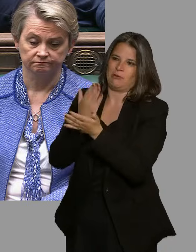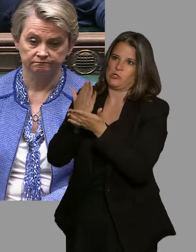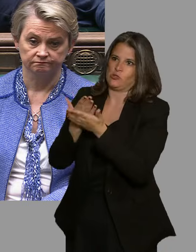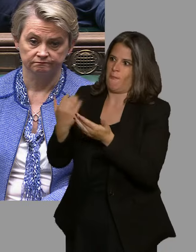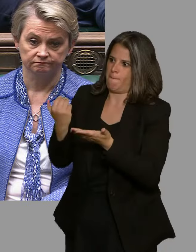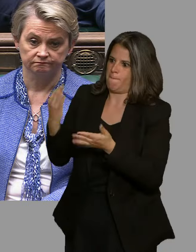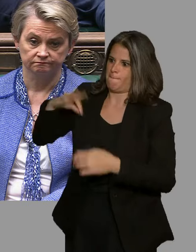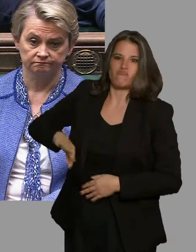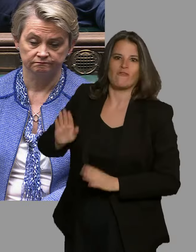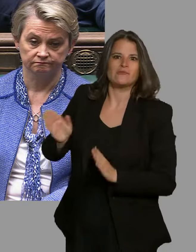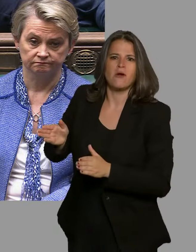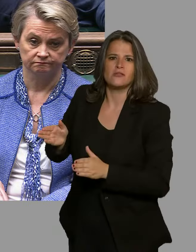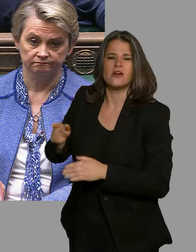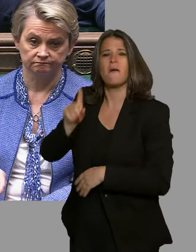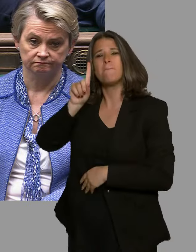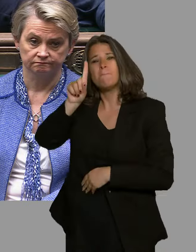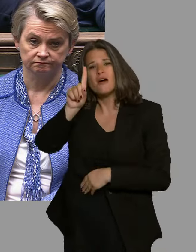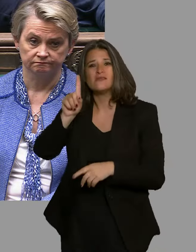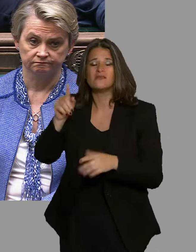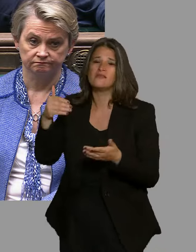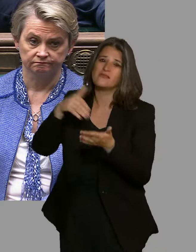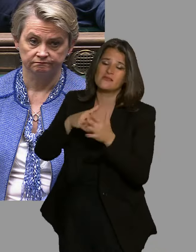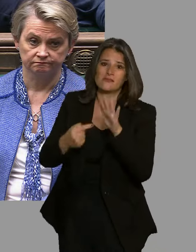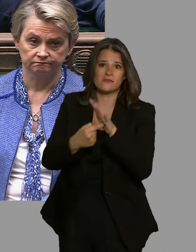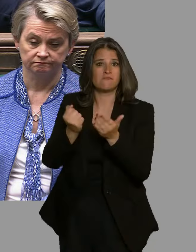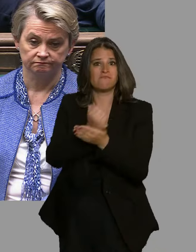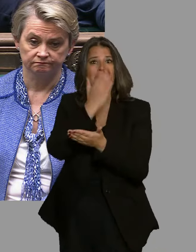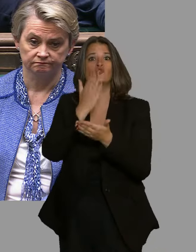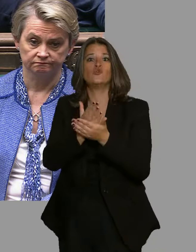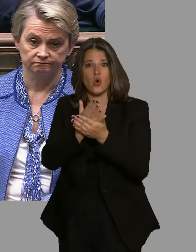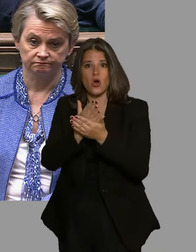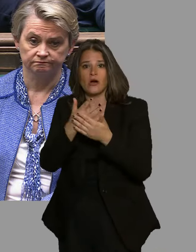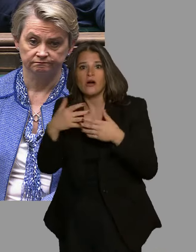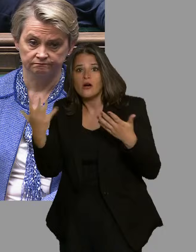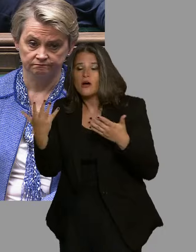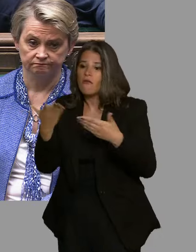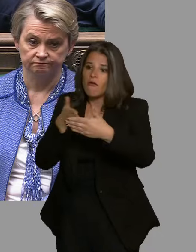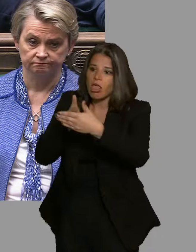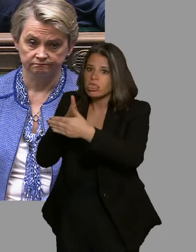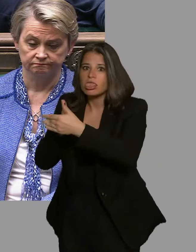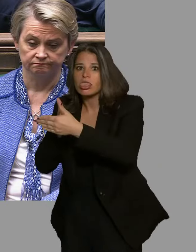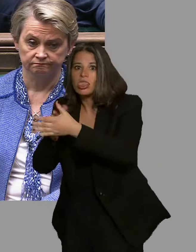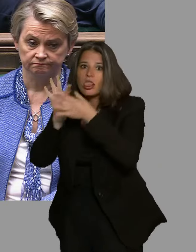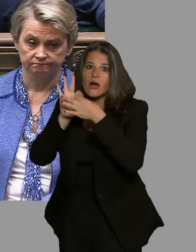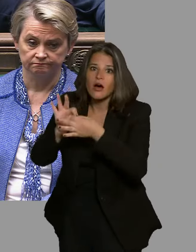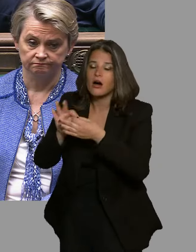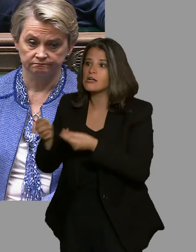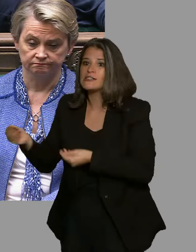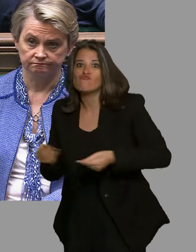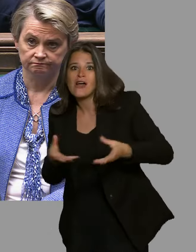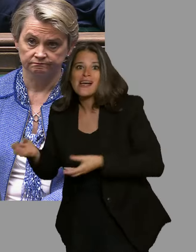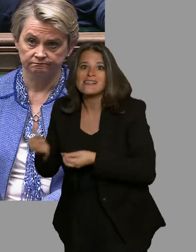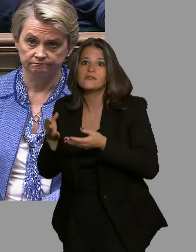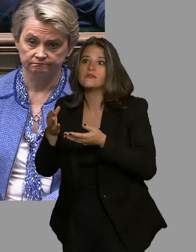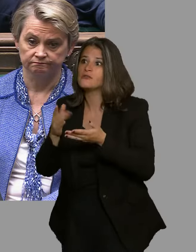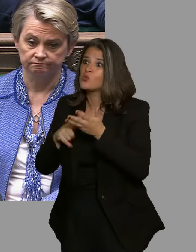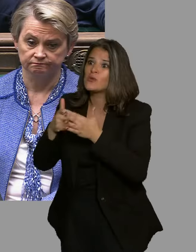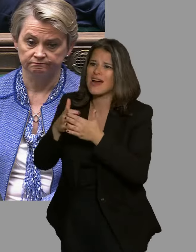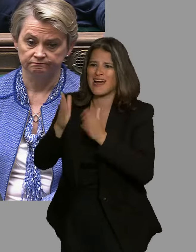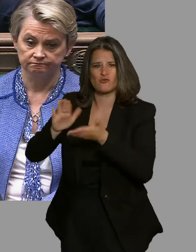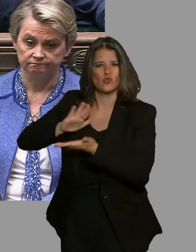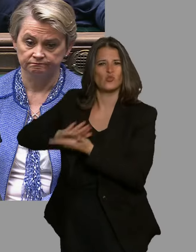step towards that. There's further work to do, but we do want to get to that place where we can trade without those barriers in the